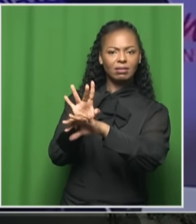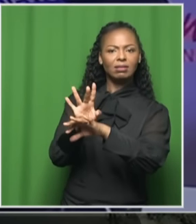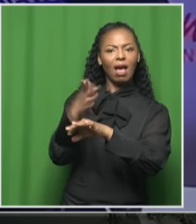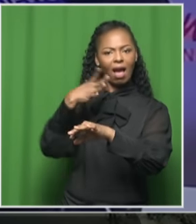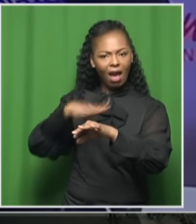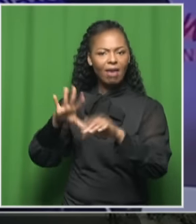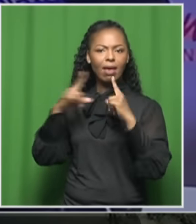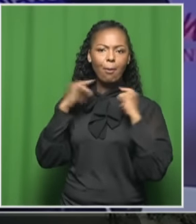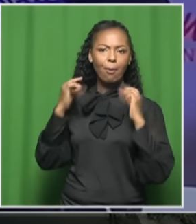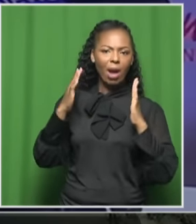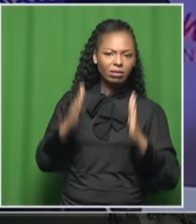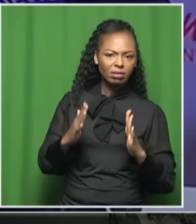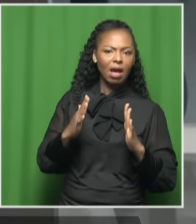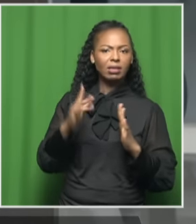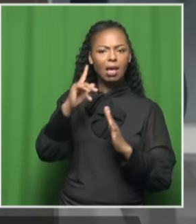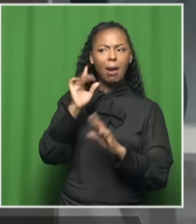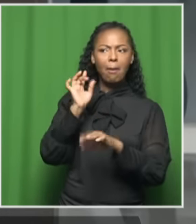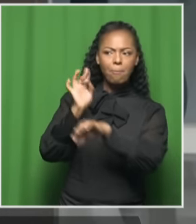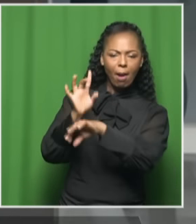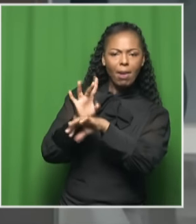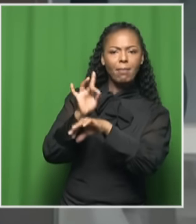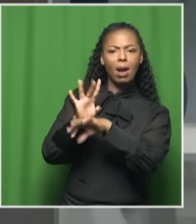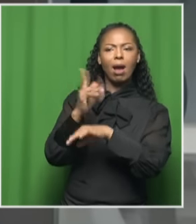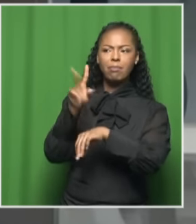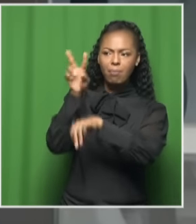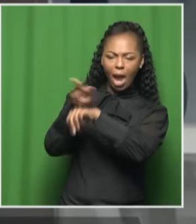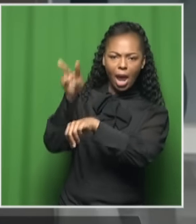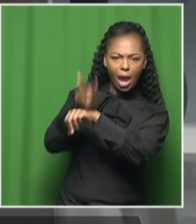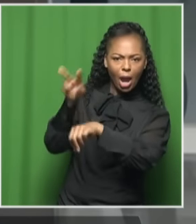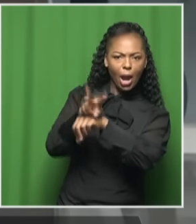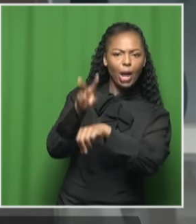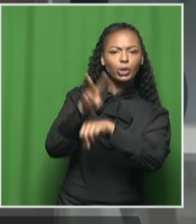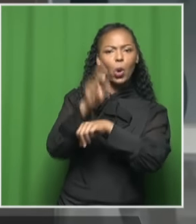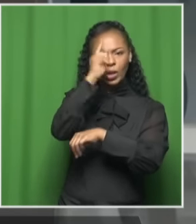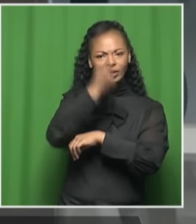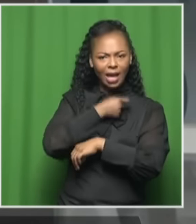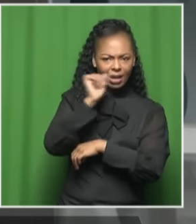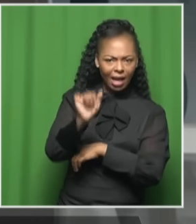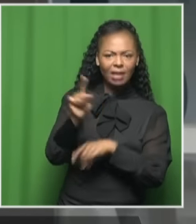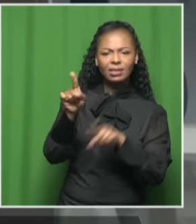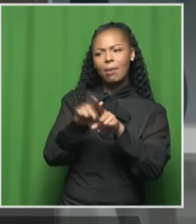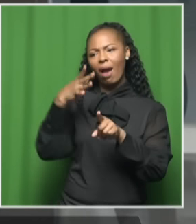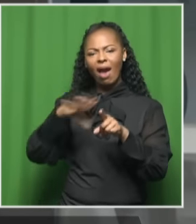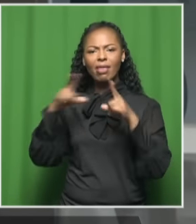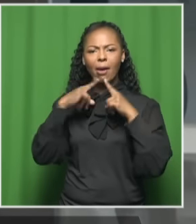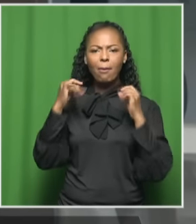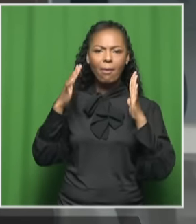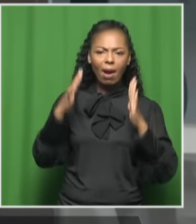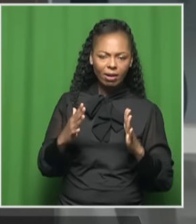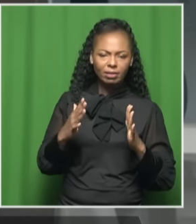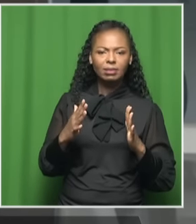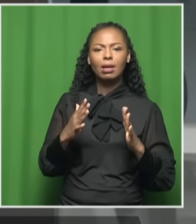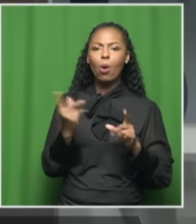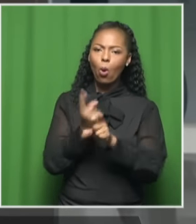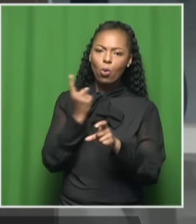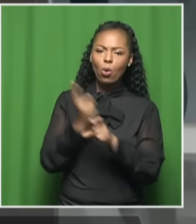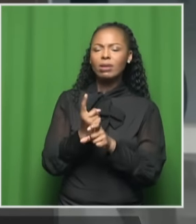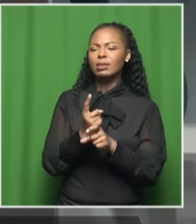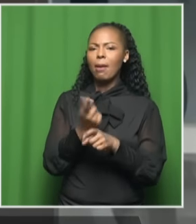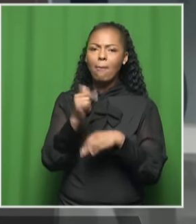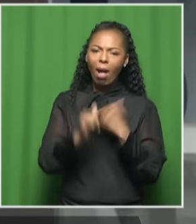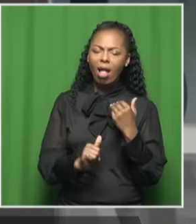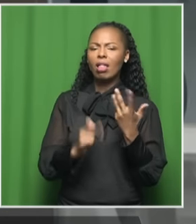us, mentor his son, mentor people around him. Then he wouldn't come to church and preach once a month when his health allowed him, you know. But